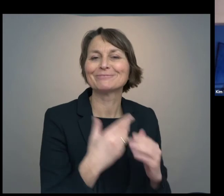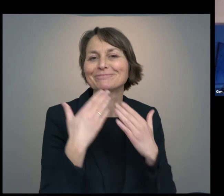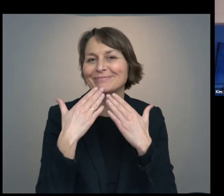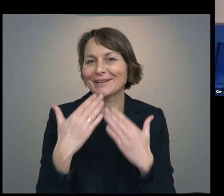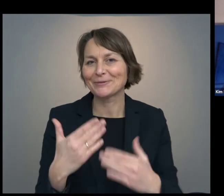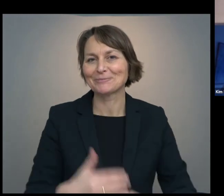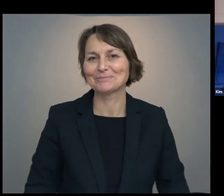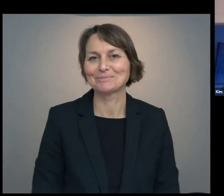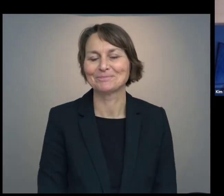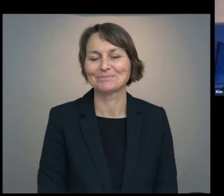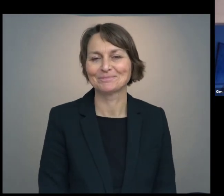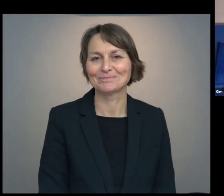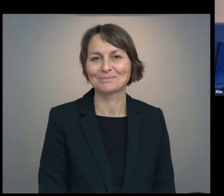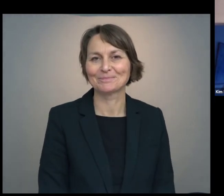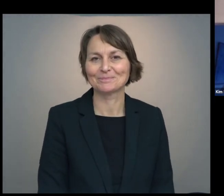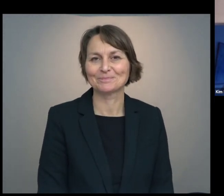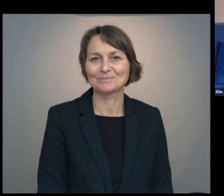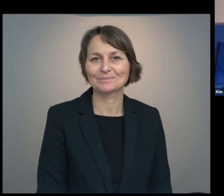for that, all.